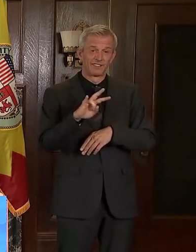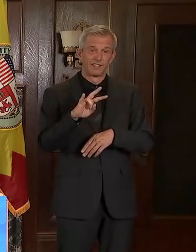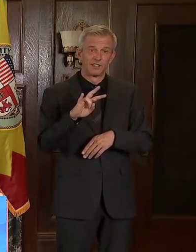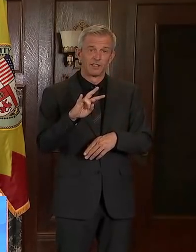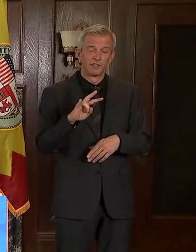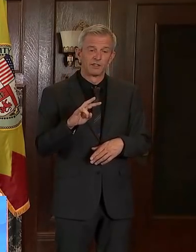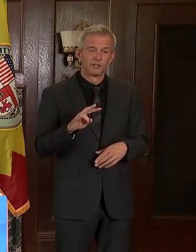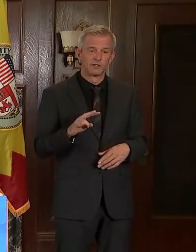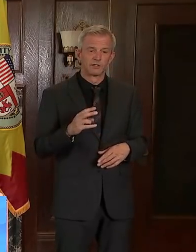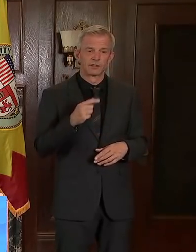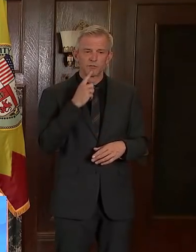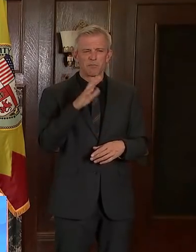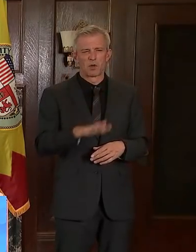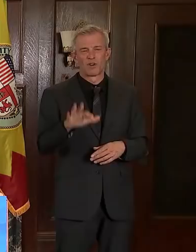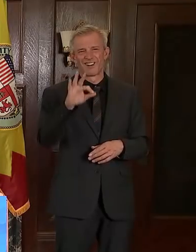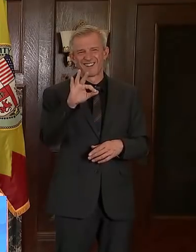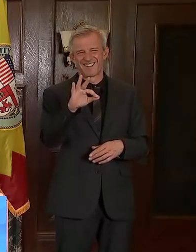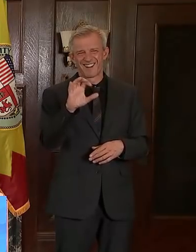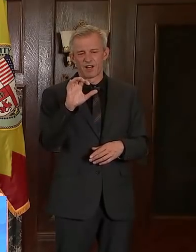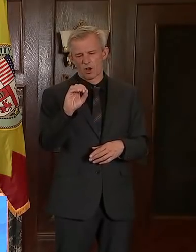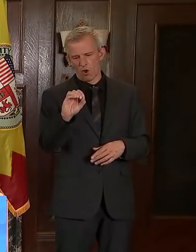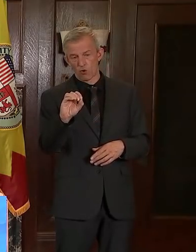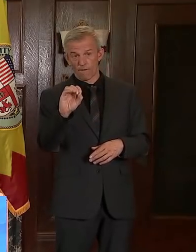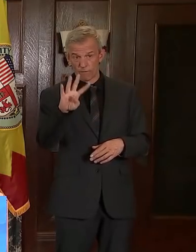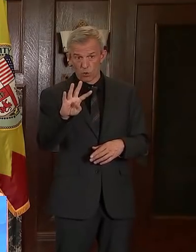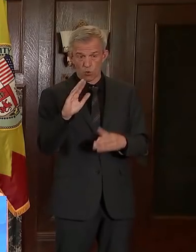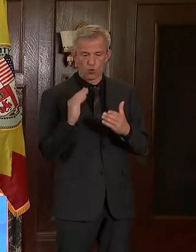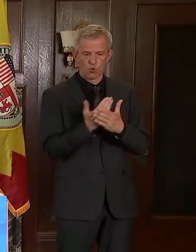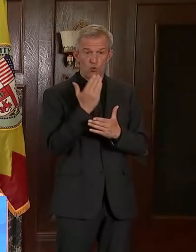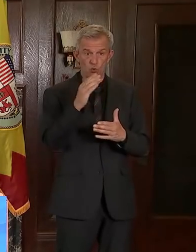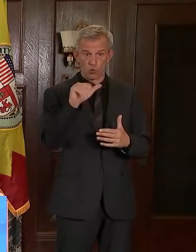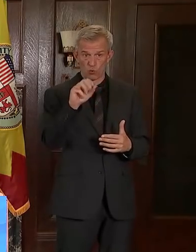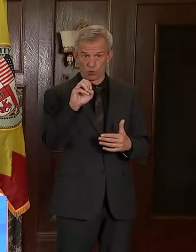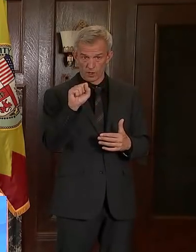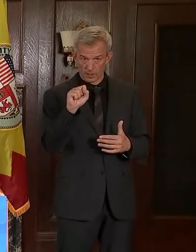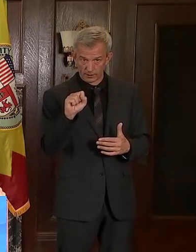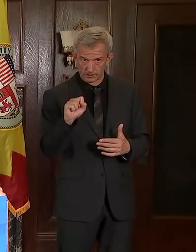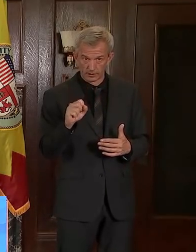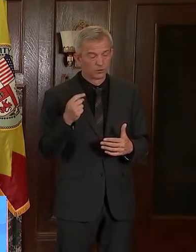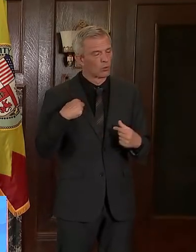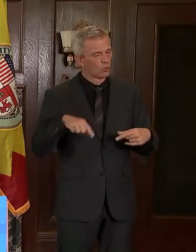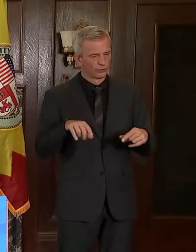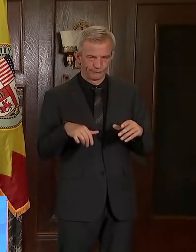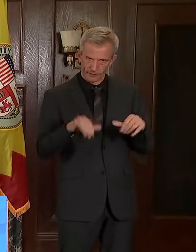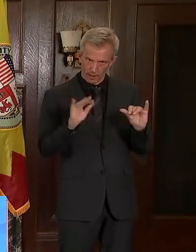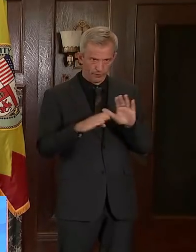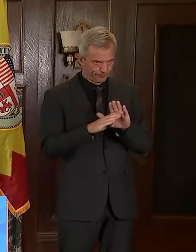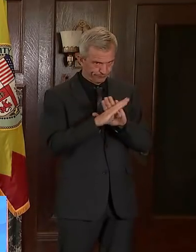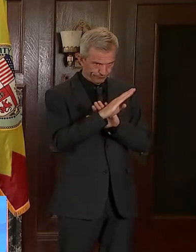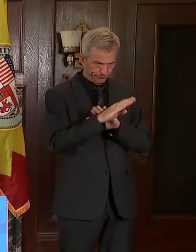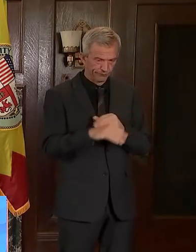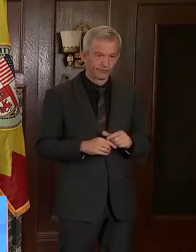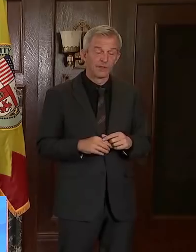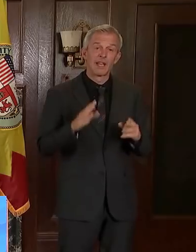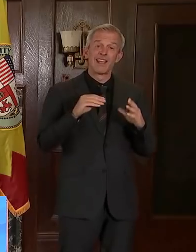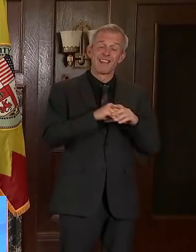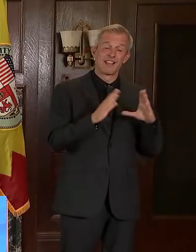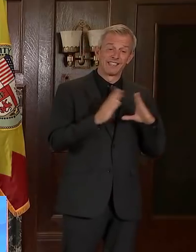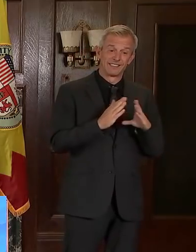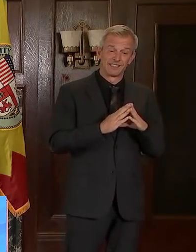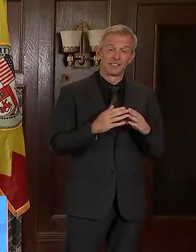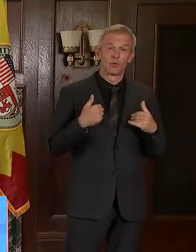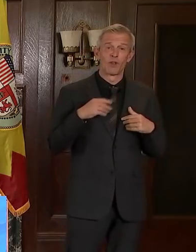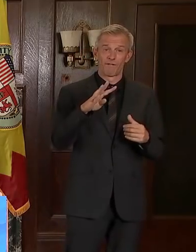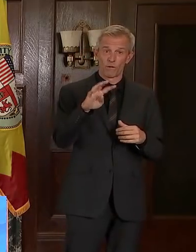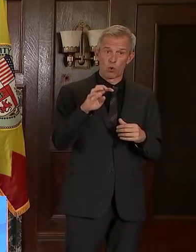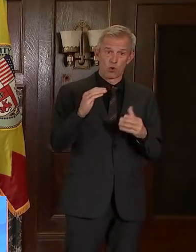about 904 new cases, still adding cases each day. In the city, there were 400 new cases, bringing our total